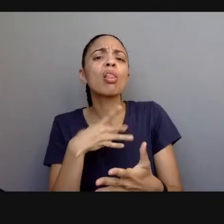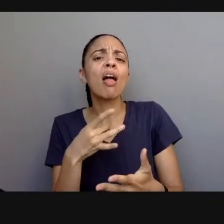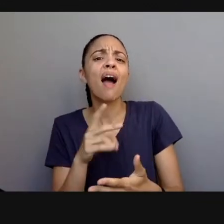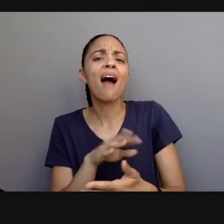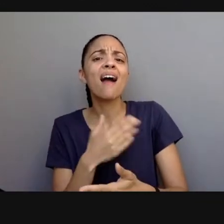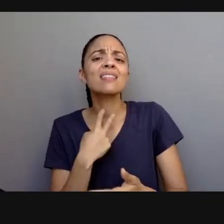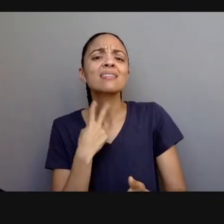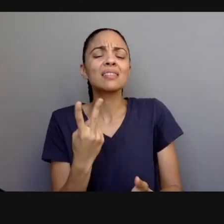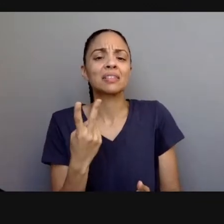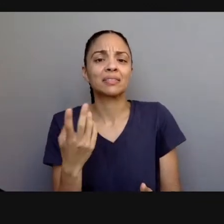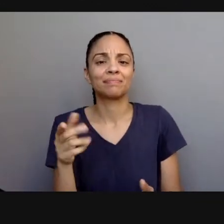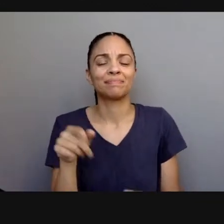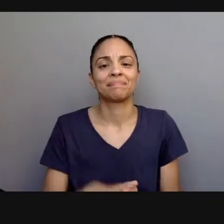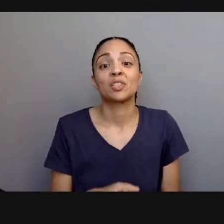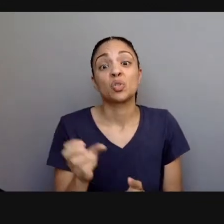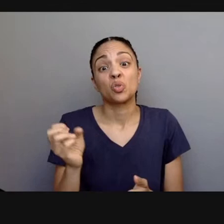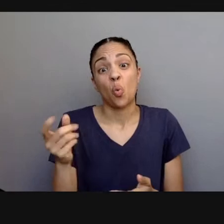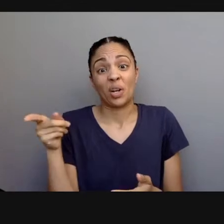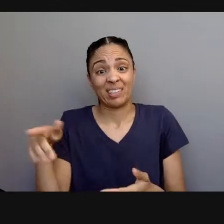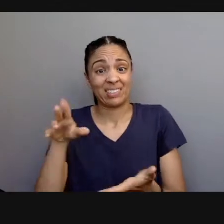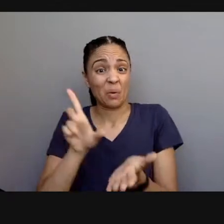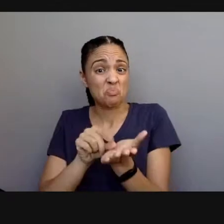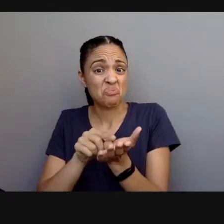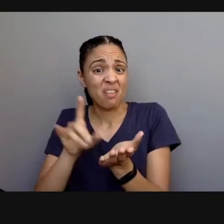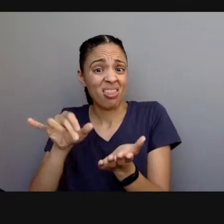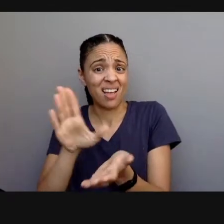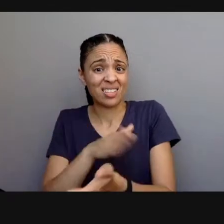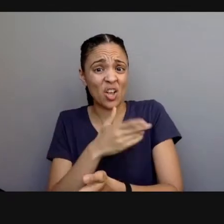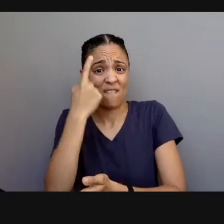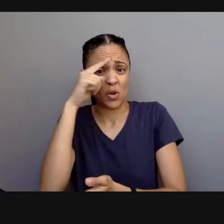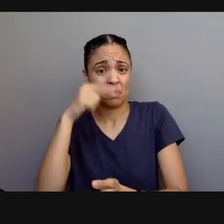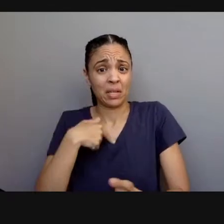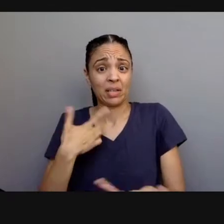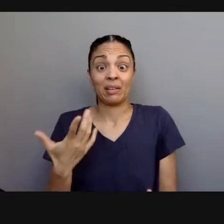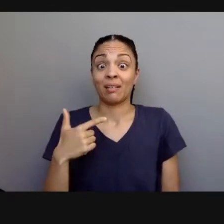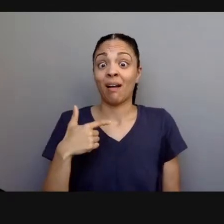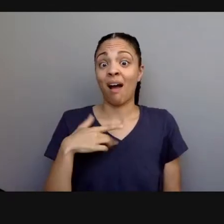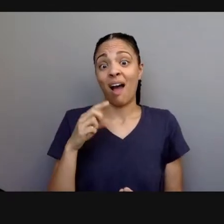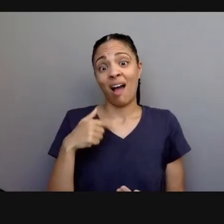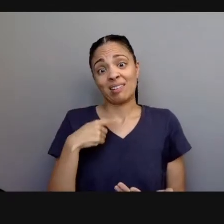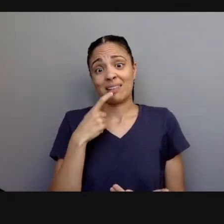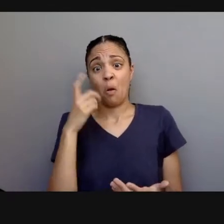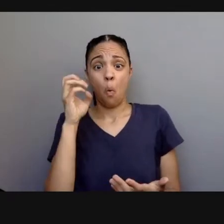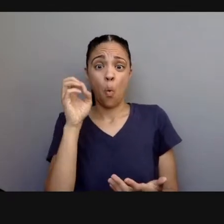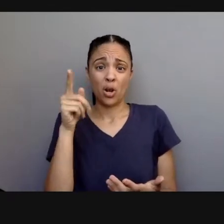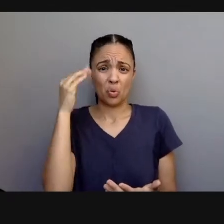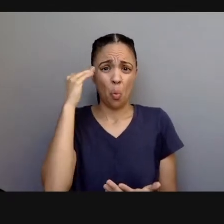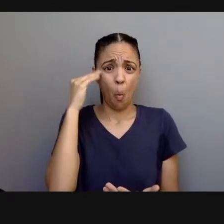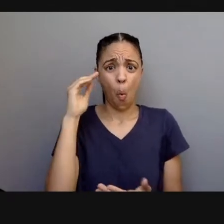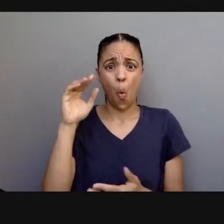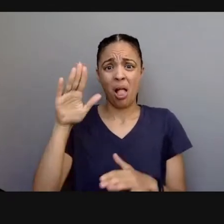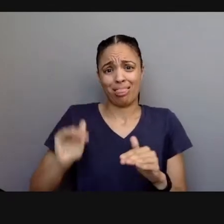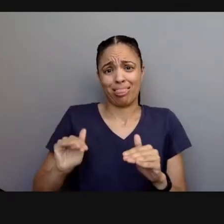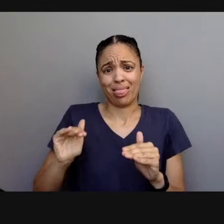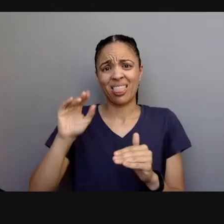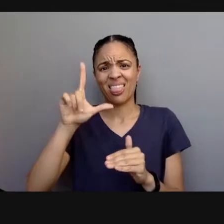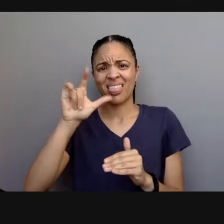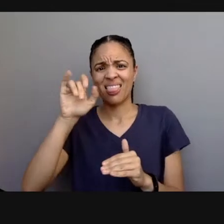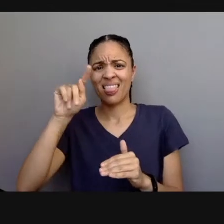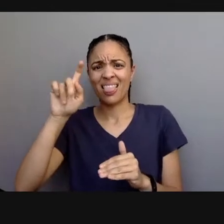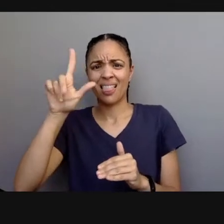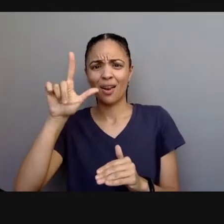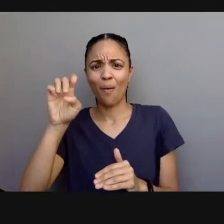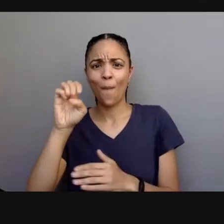you know Little Mermaid or Broadway, they sing more legit and classical style. I went in there and sang the whole entire Music Soul Child's